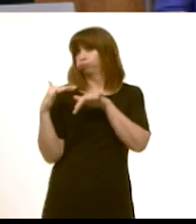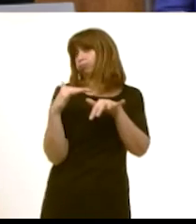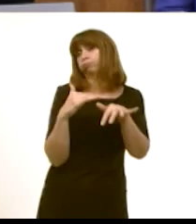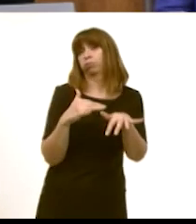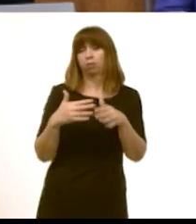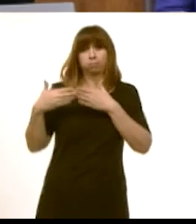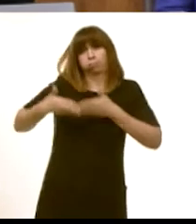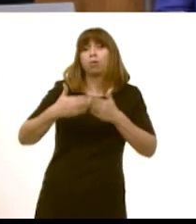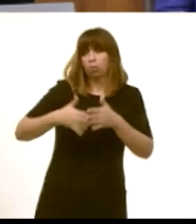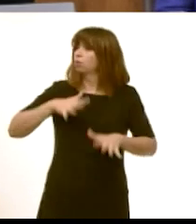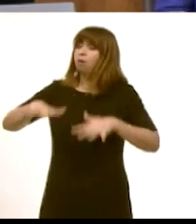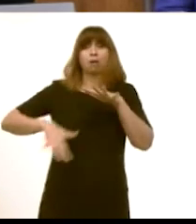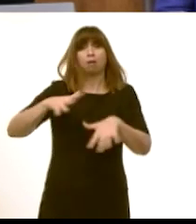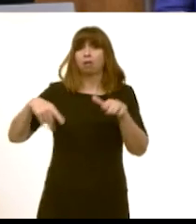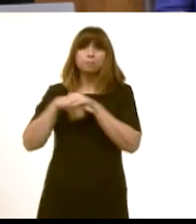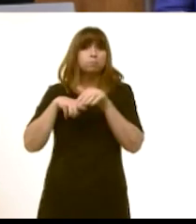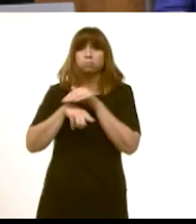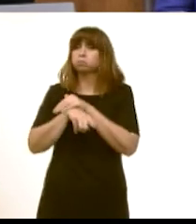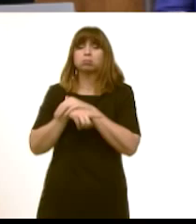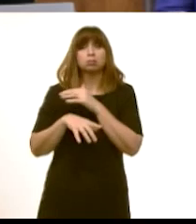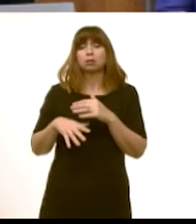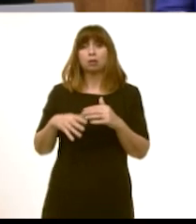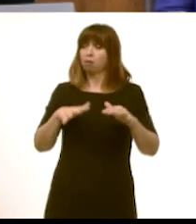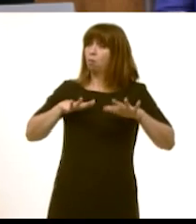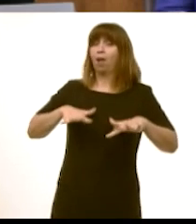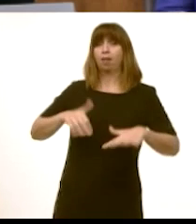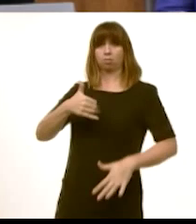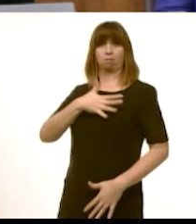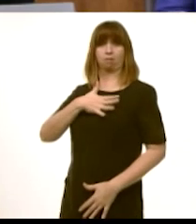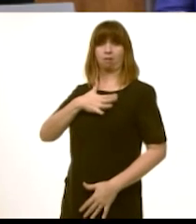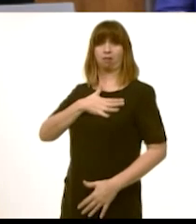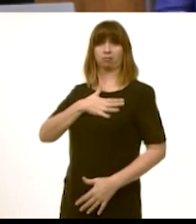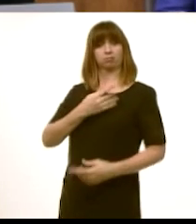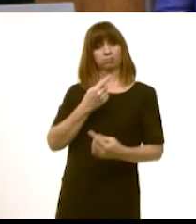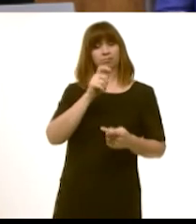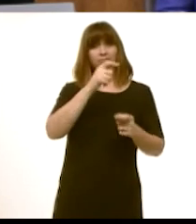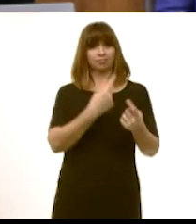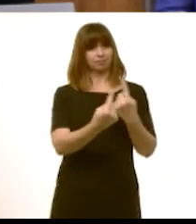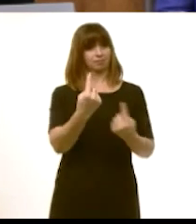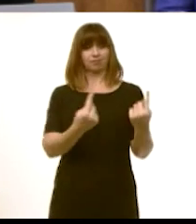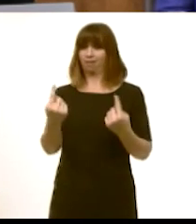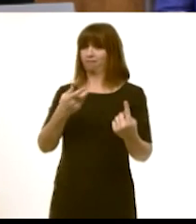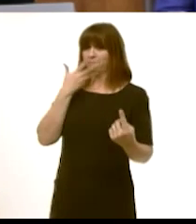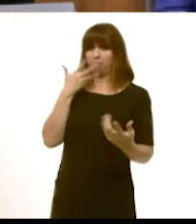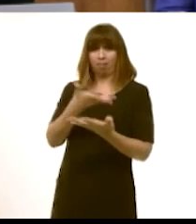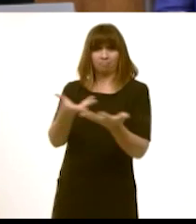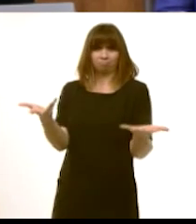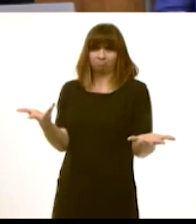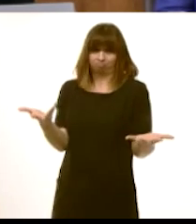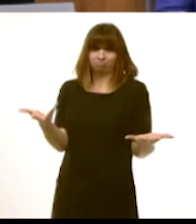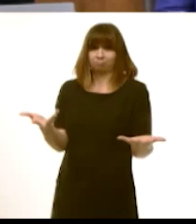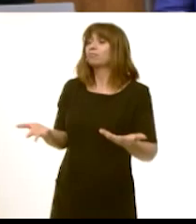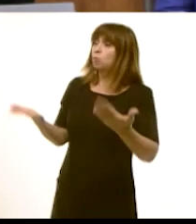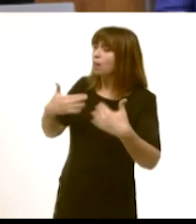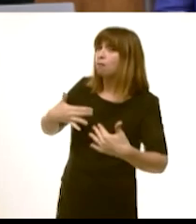of goodwill, many people of goodwill who exist in Wales, and the example you've given is just such an example of that goodwill. We want to